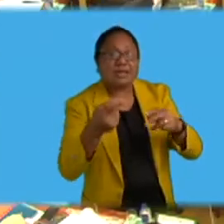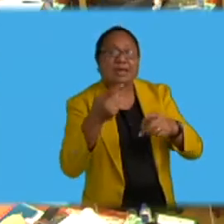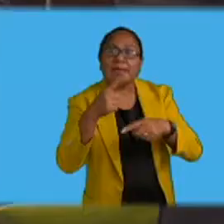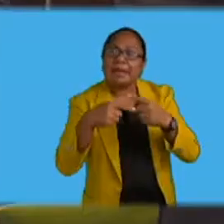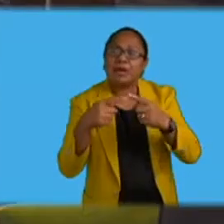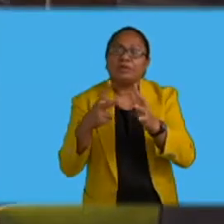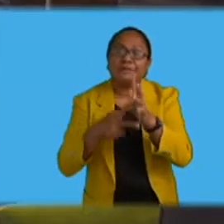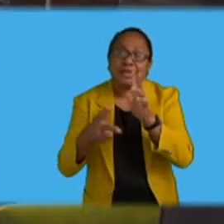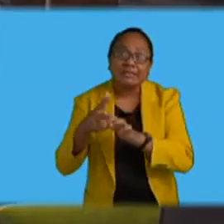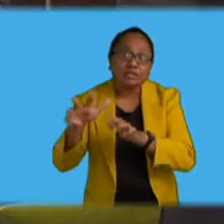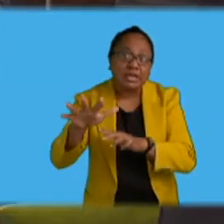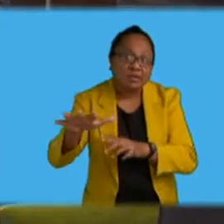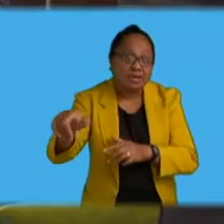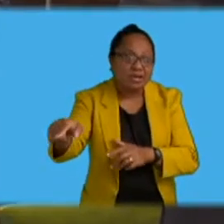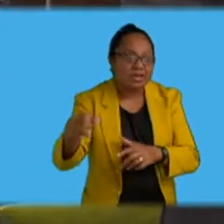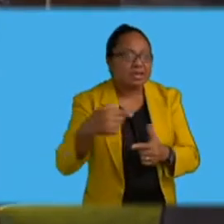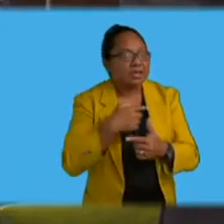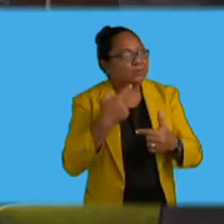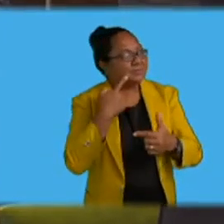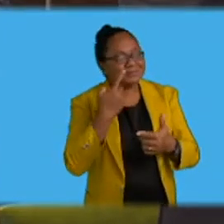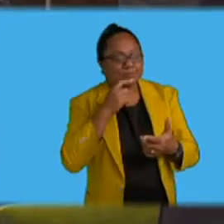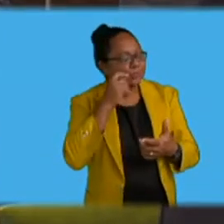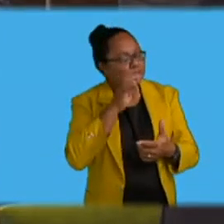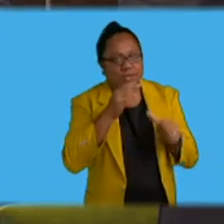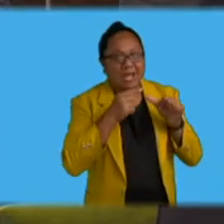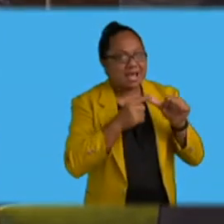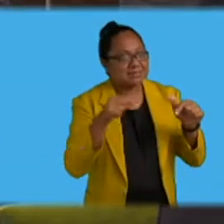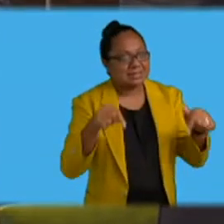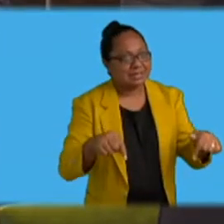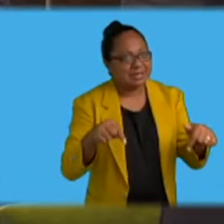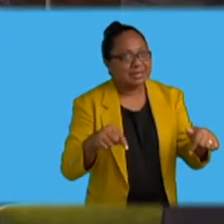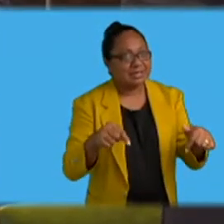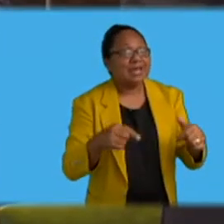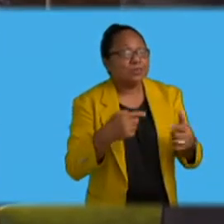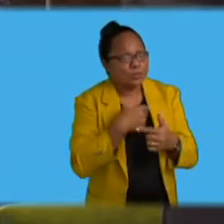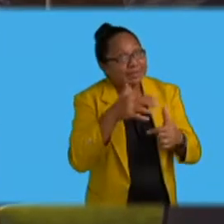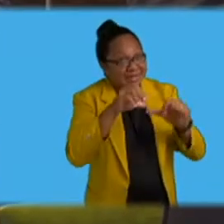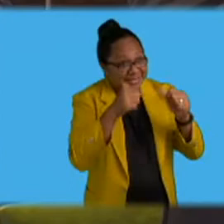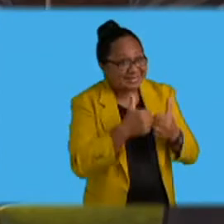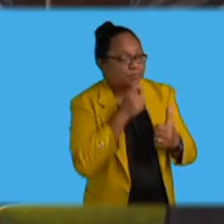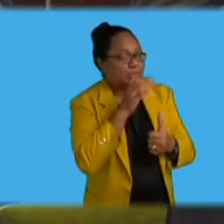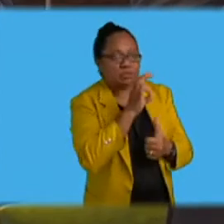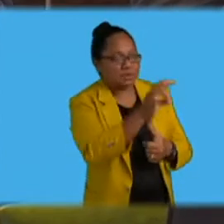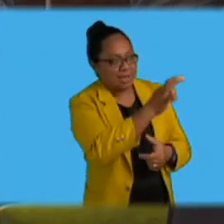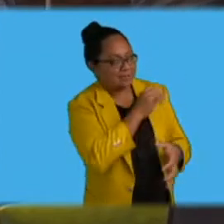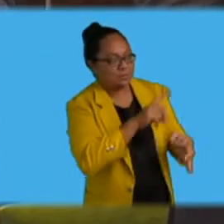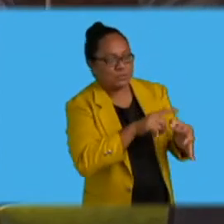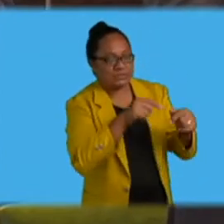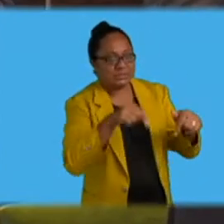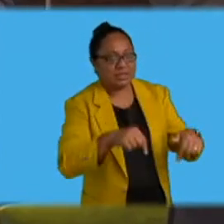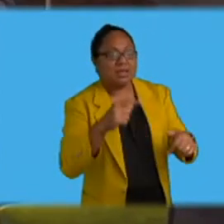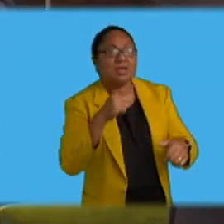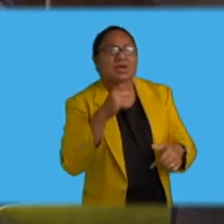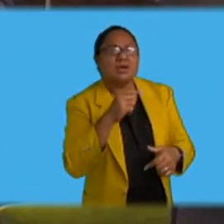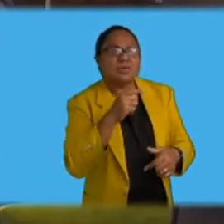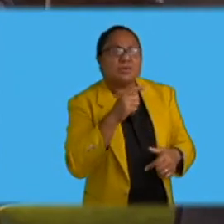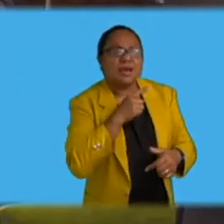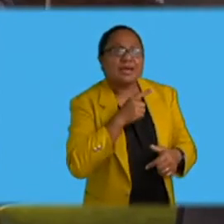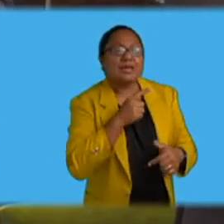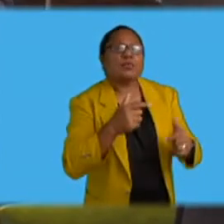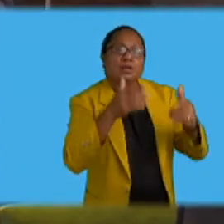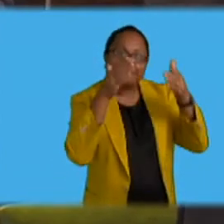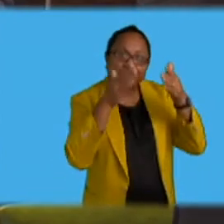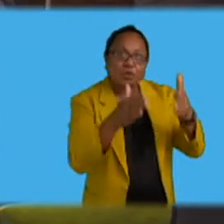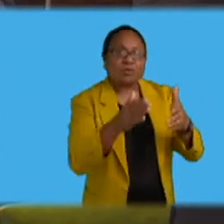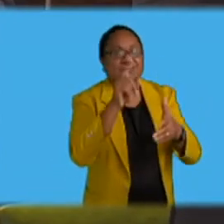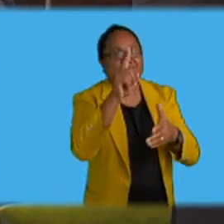also, we had said it was not going to be answered or not going to be asked because of the fact that it is only going to be focused on one